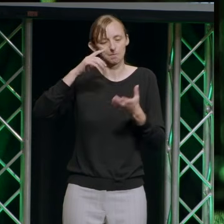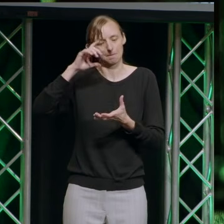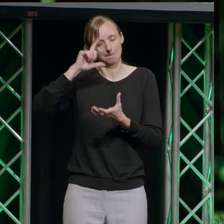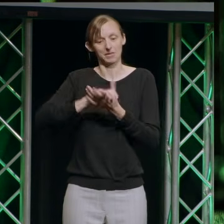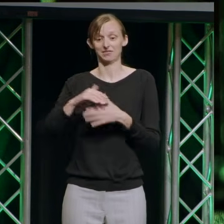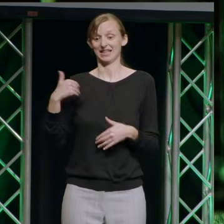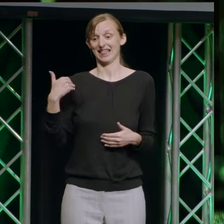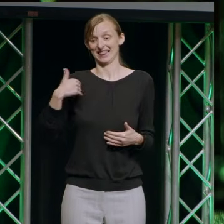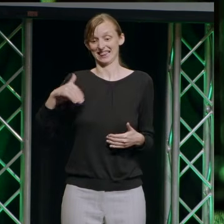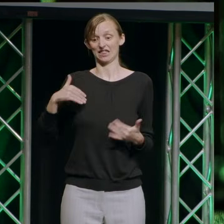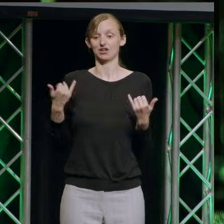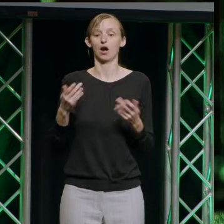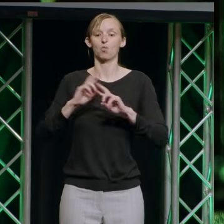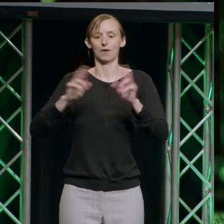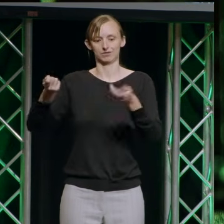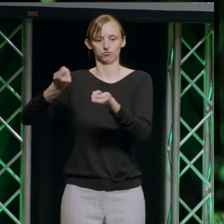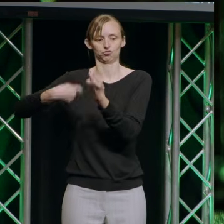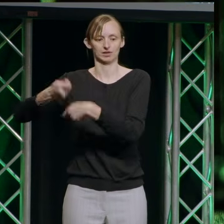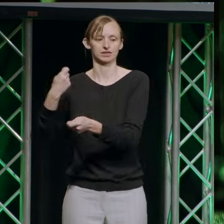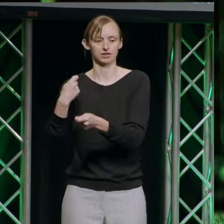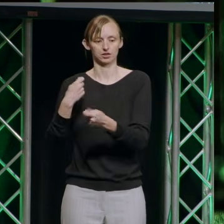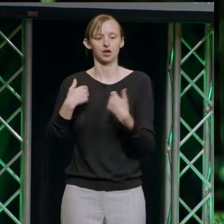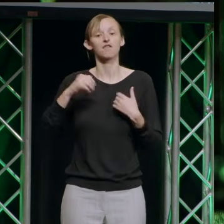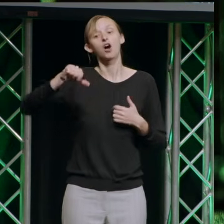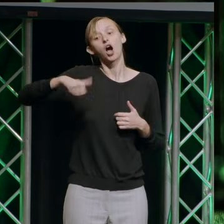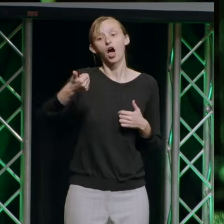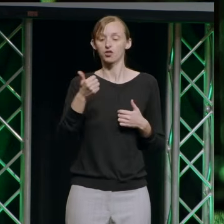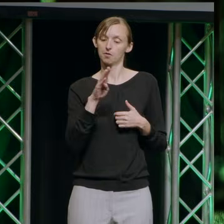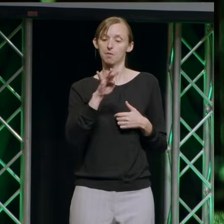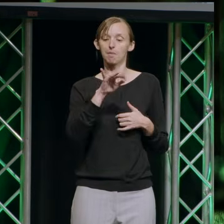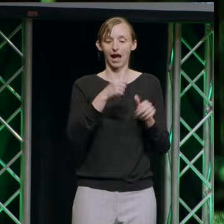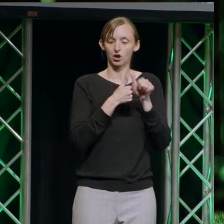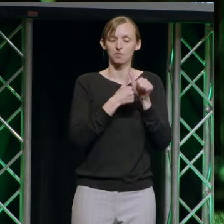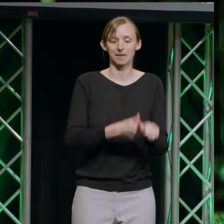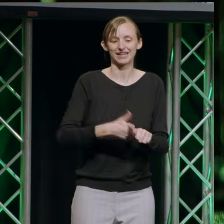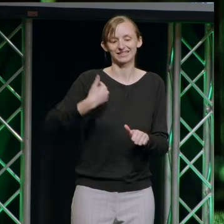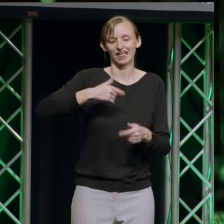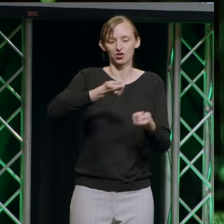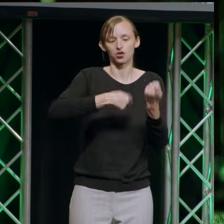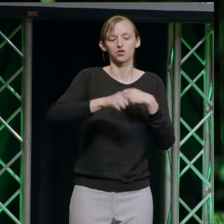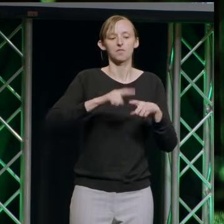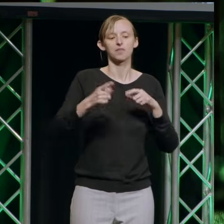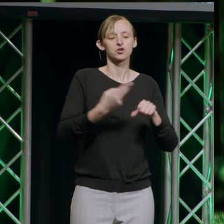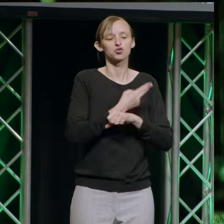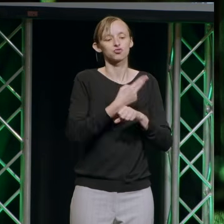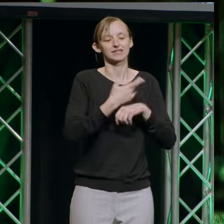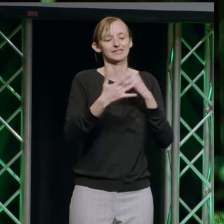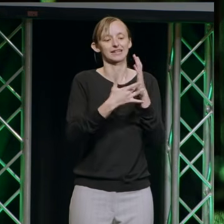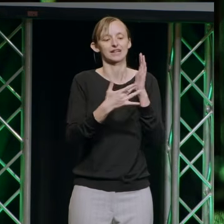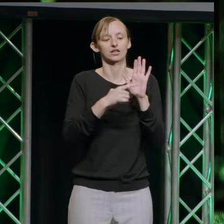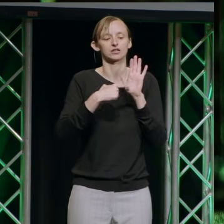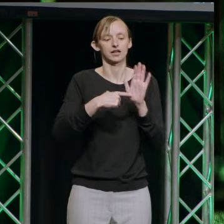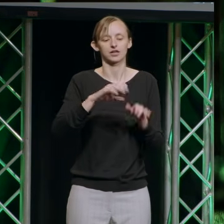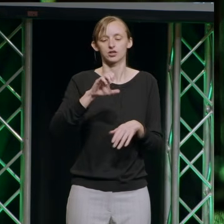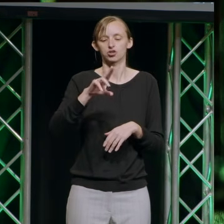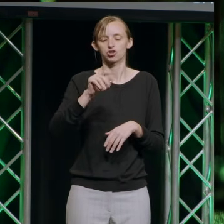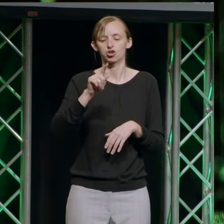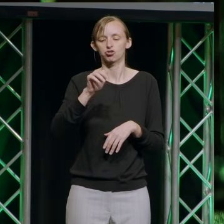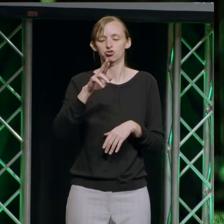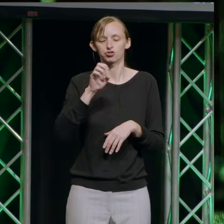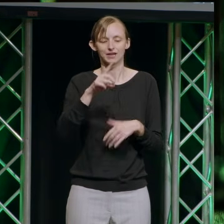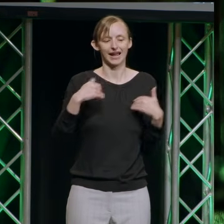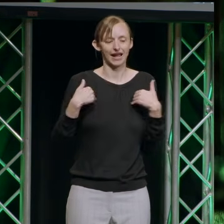ready to transition. There are other bio-based leather alternatives, but they're using technologies like cultured animal